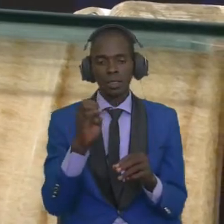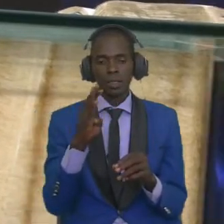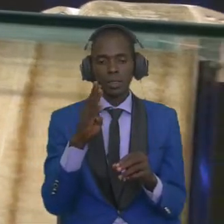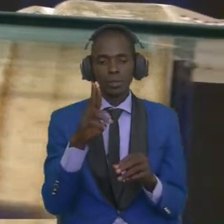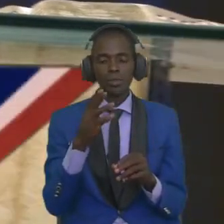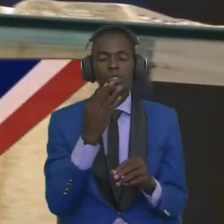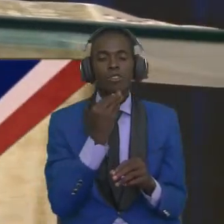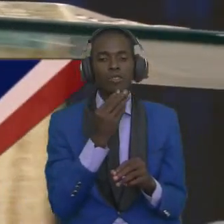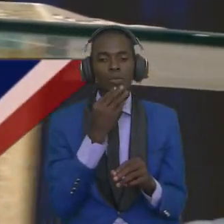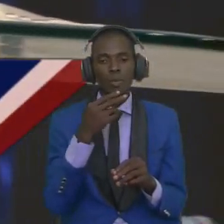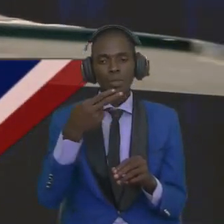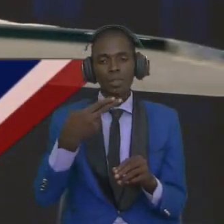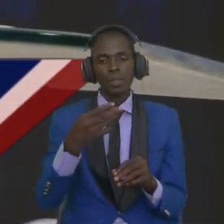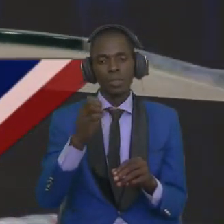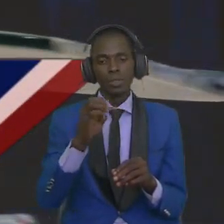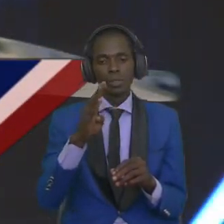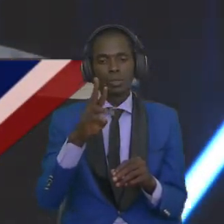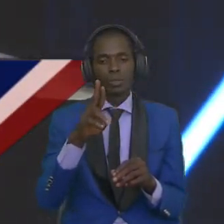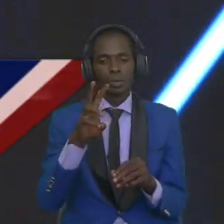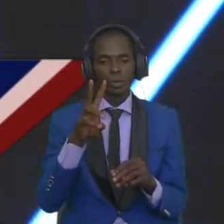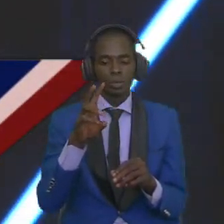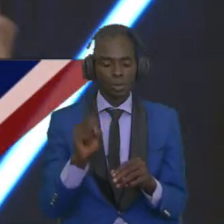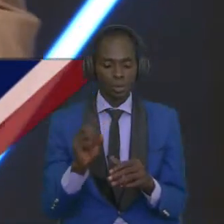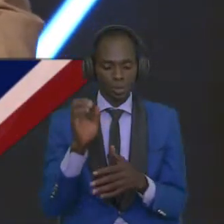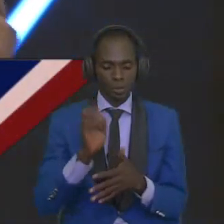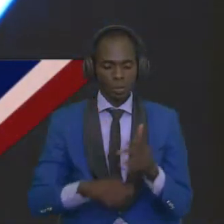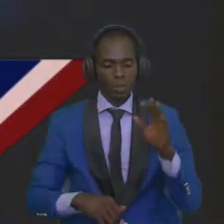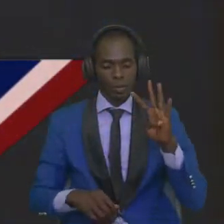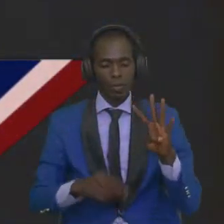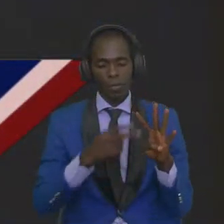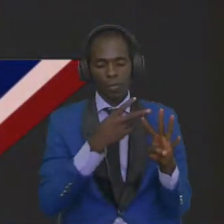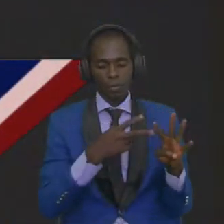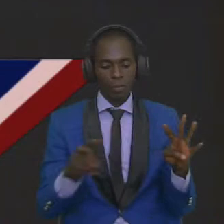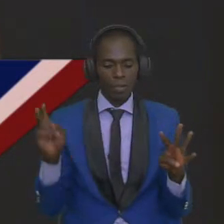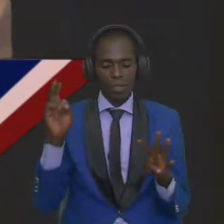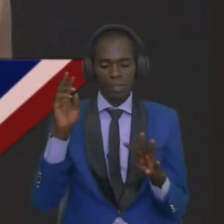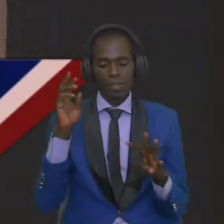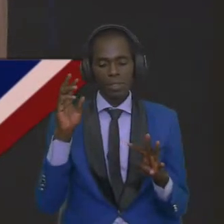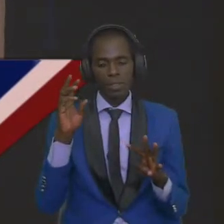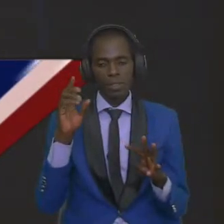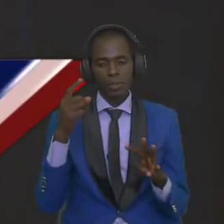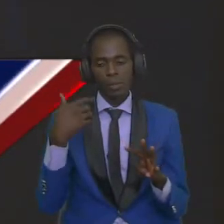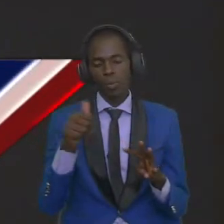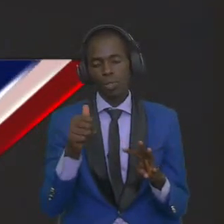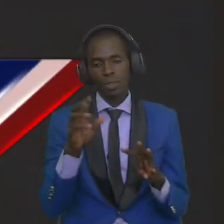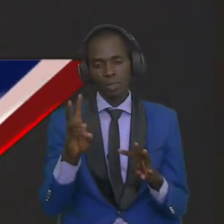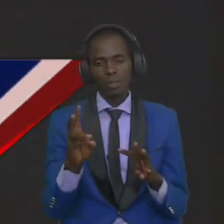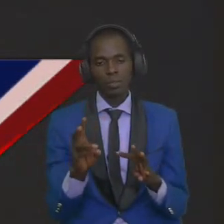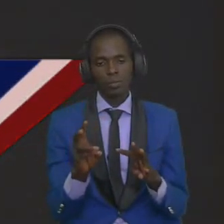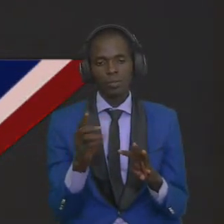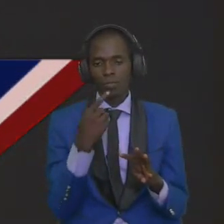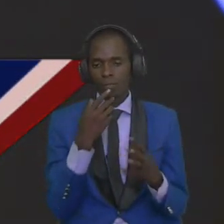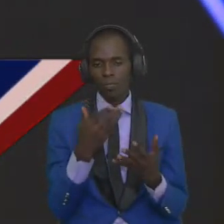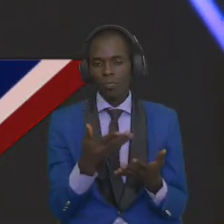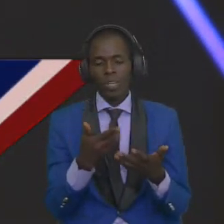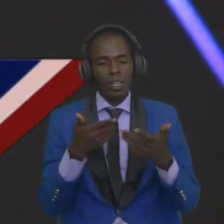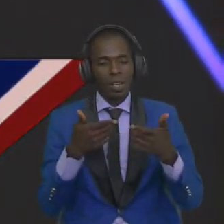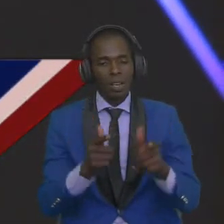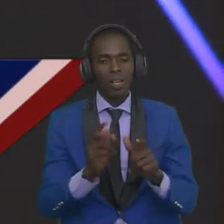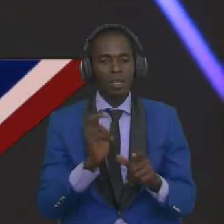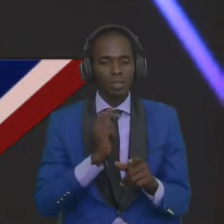I'm reading from verse 16, Hebrews chapter 4, and we're looking at verse 16. It says, let us